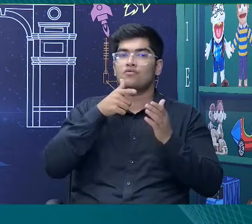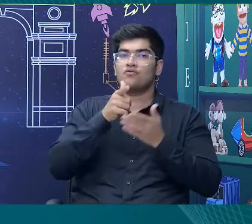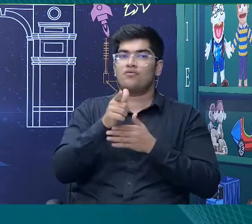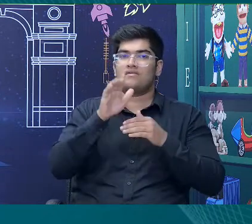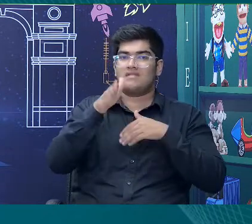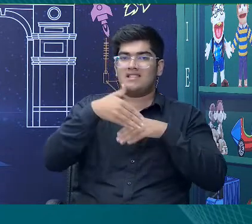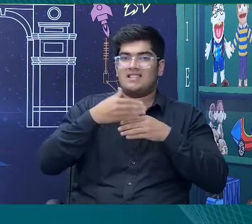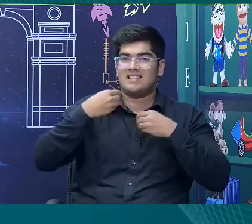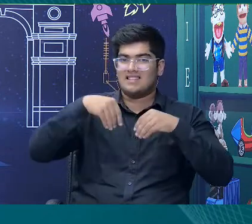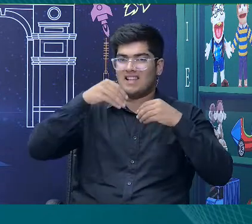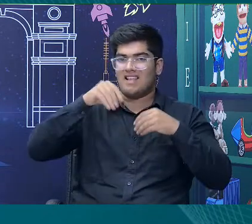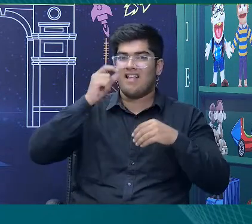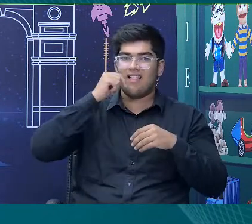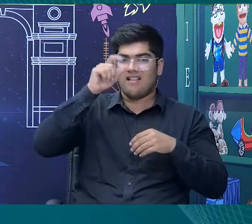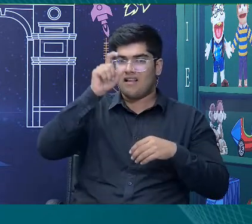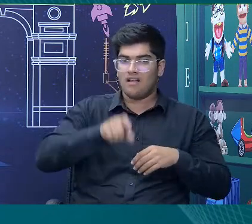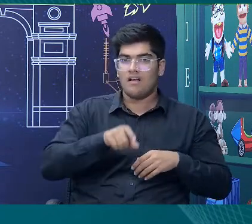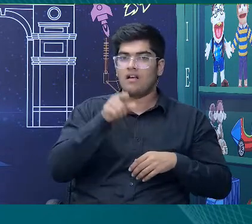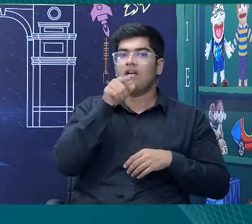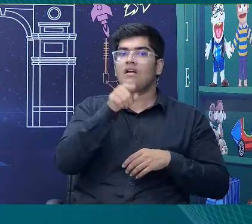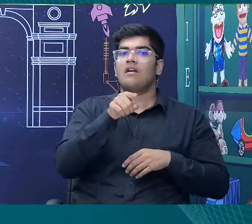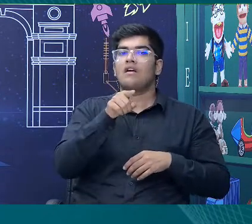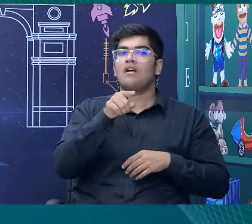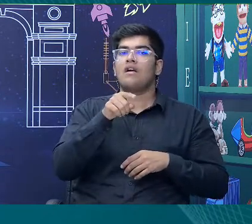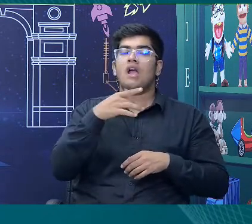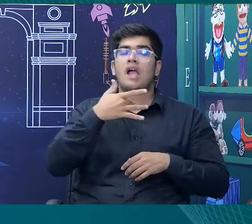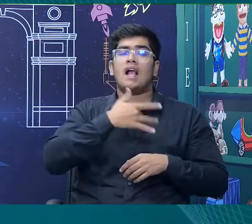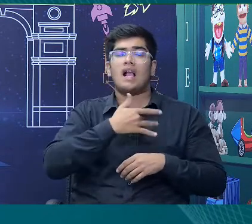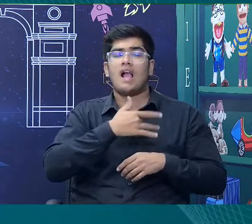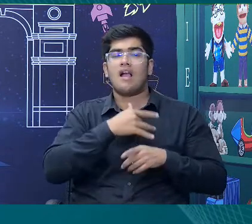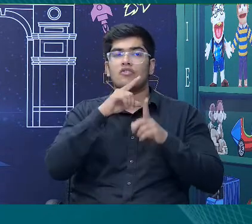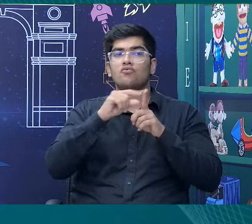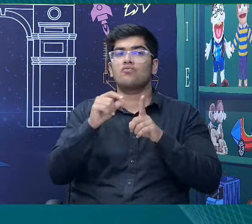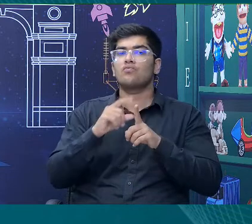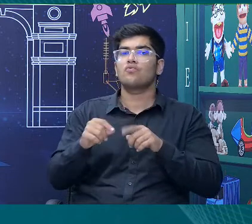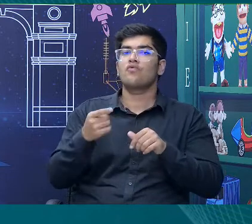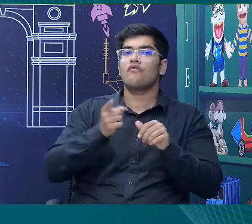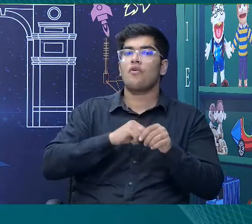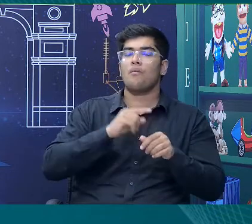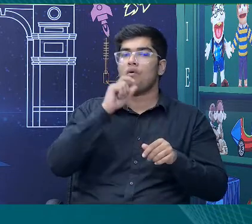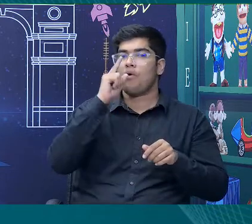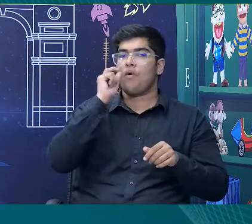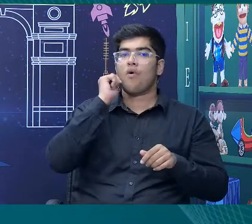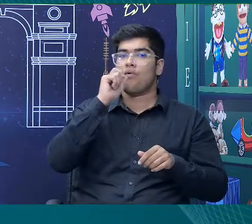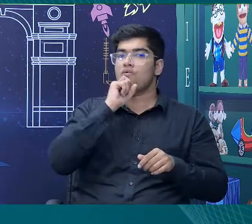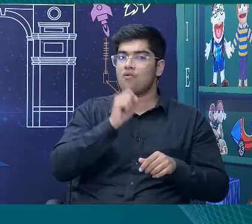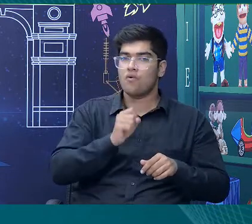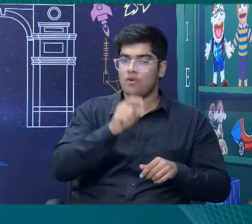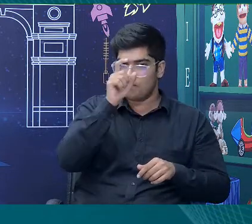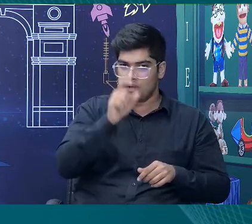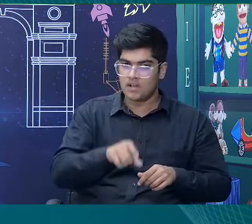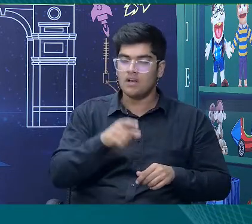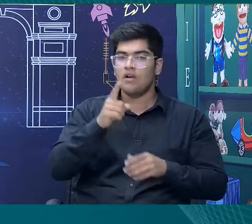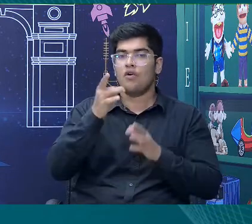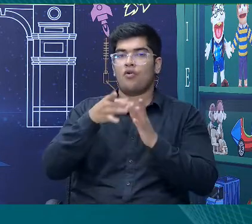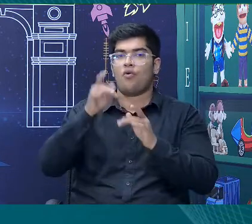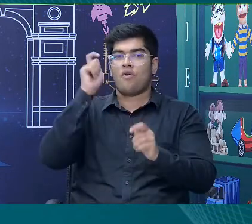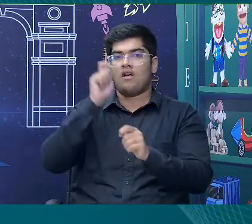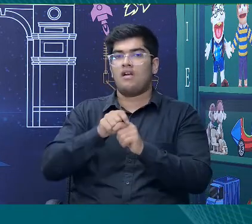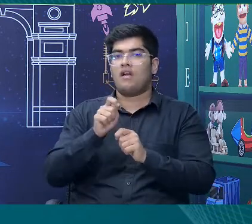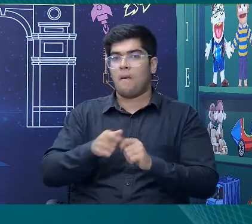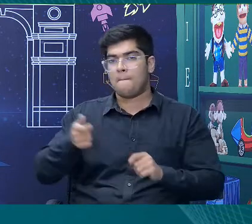seller interpret the acts of kindness shown by the old man, the ironmaster, and his